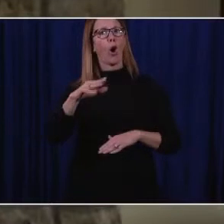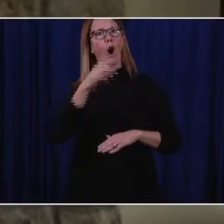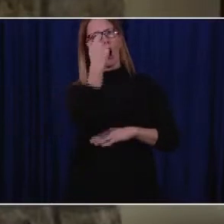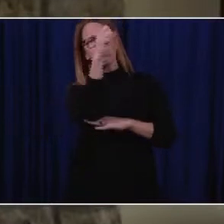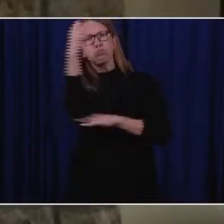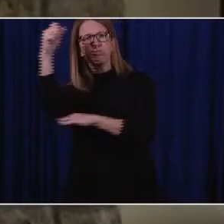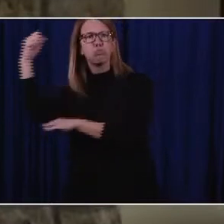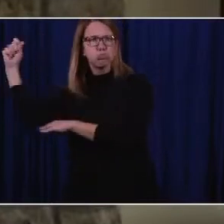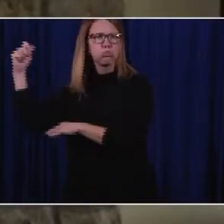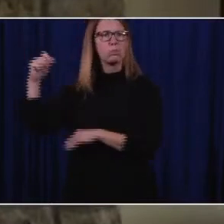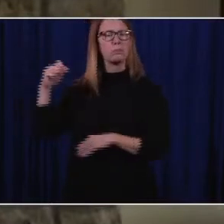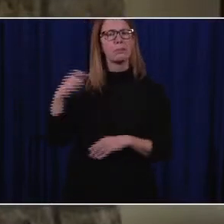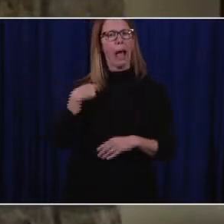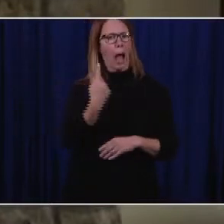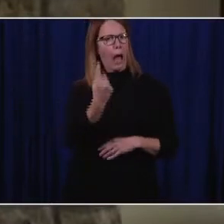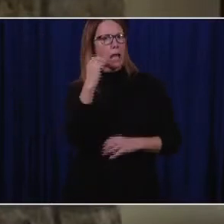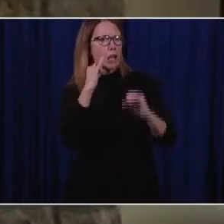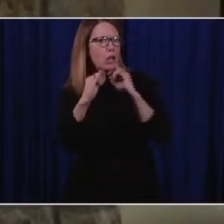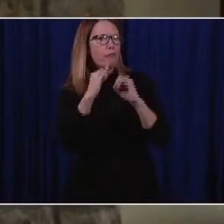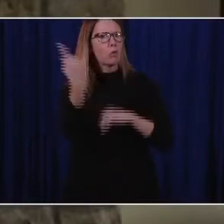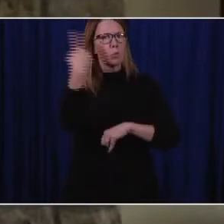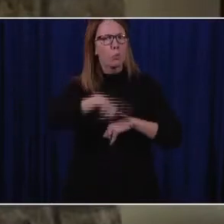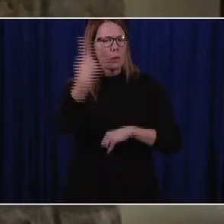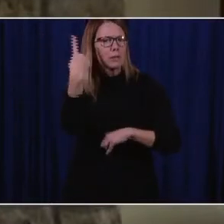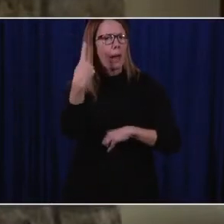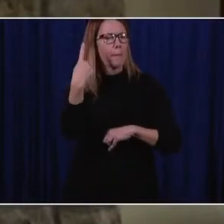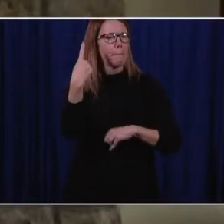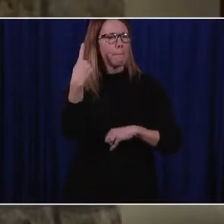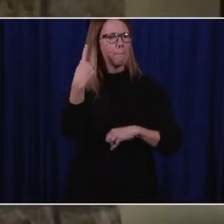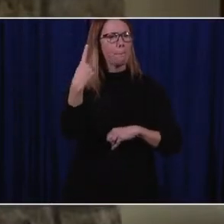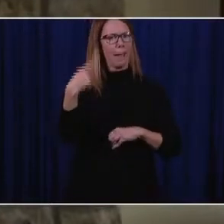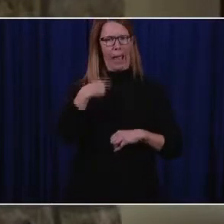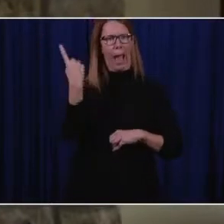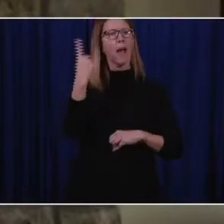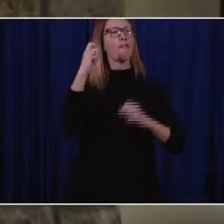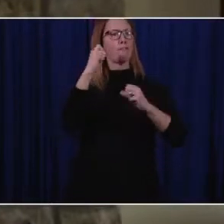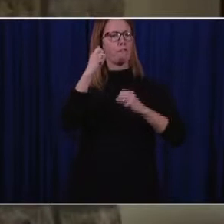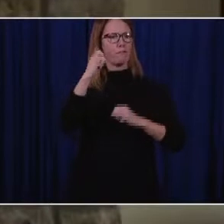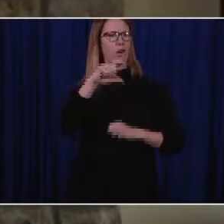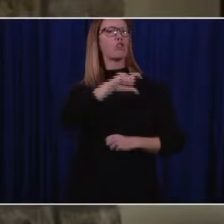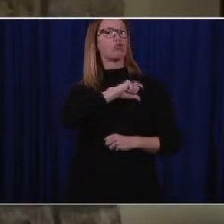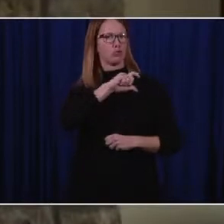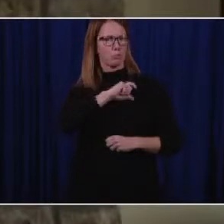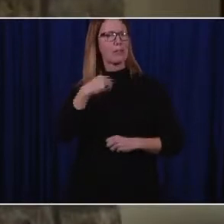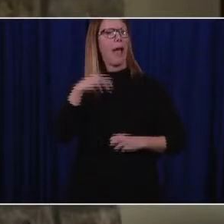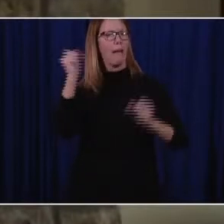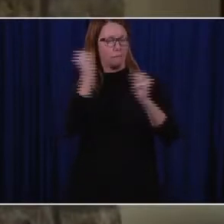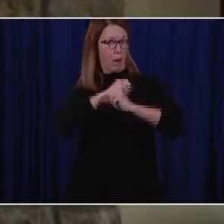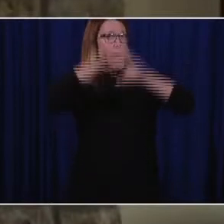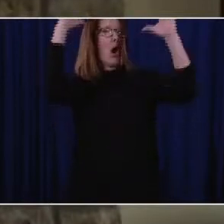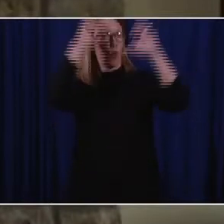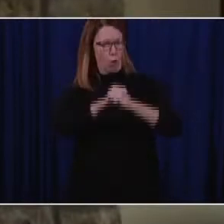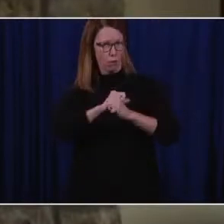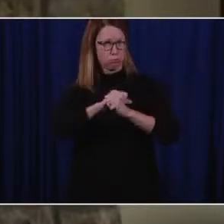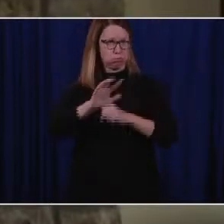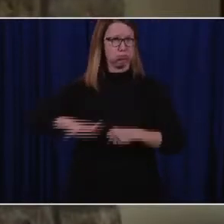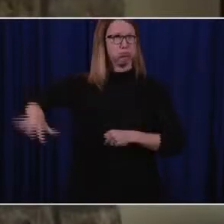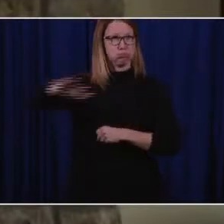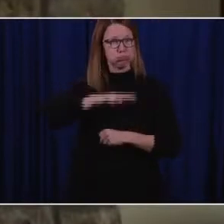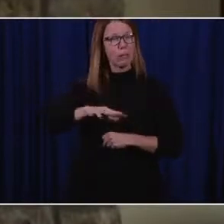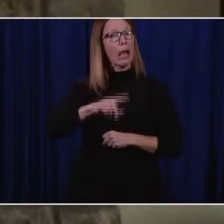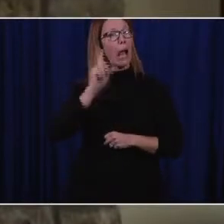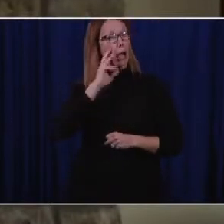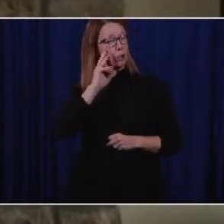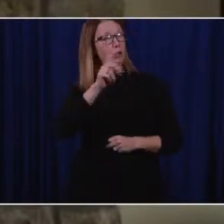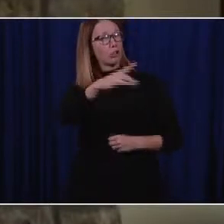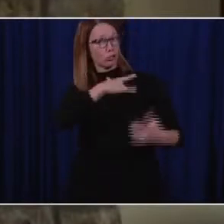saw the troopers intervene one time when an errant firework exploded in your yard. I know you're concerned about public health and the spread of the virus,